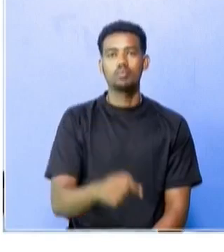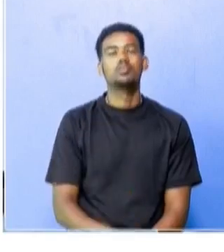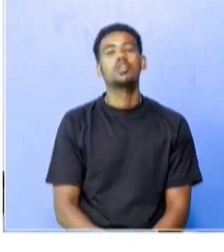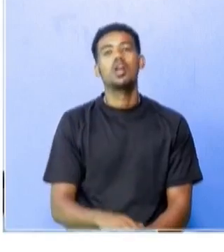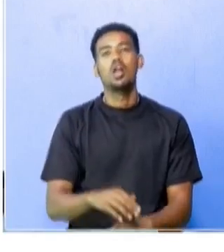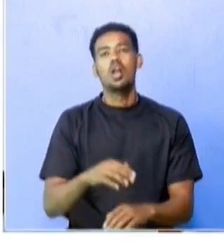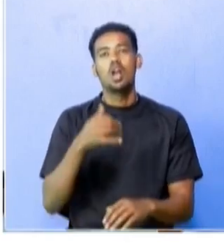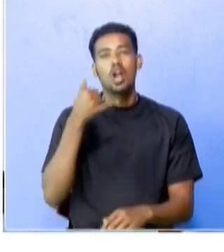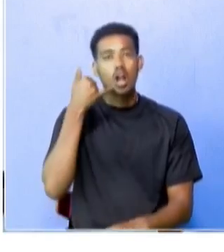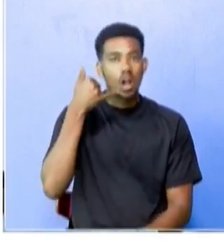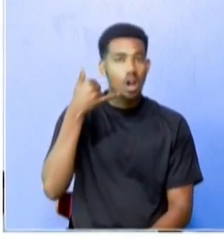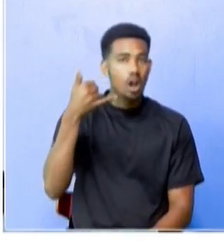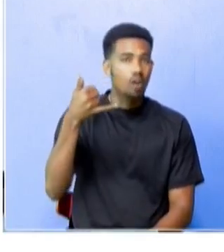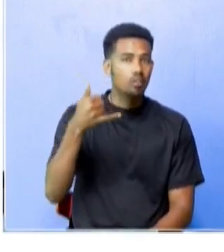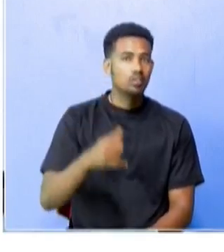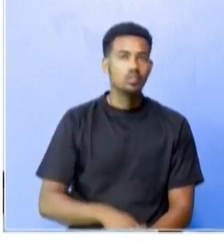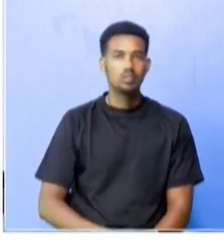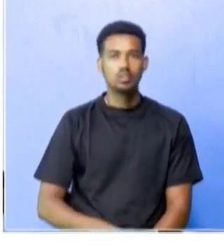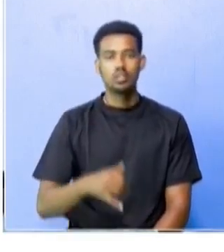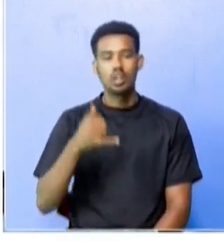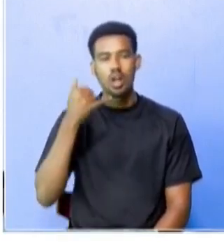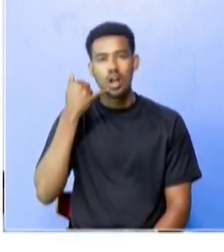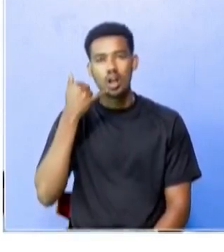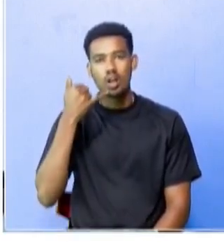Call, calling.